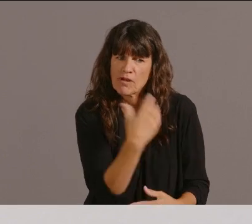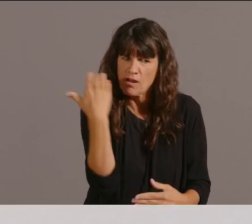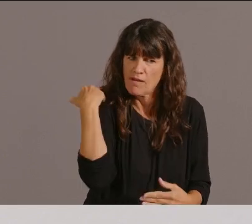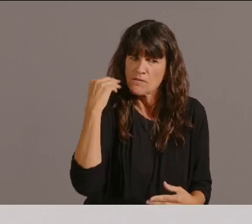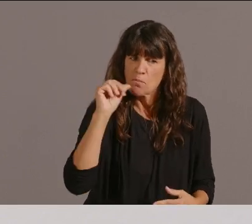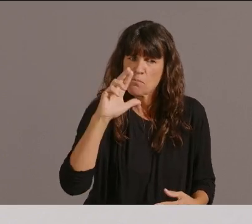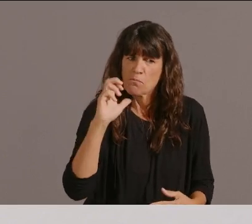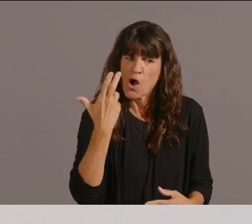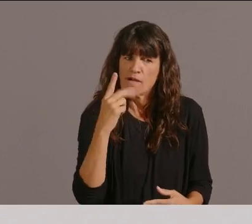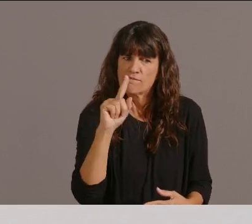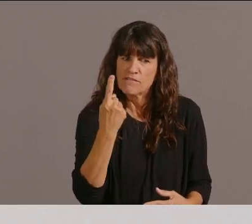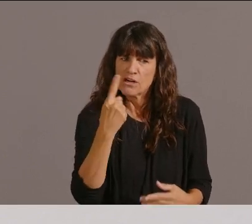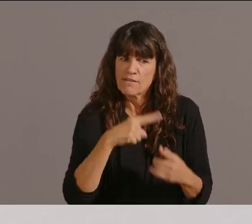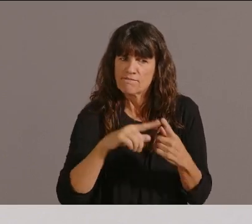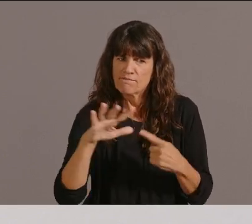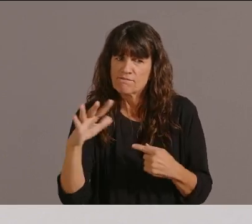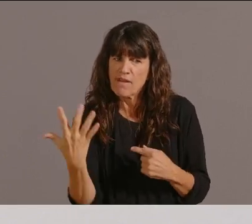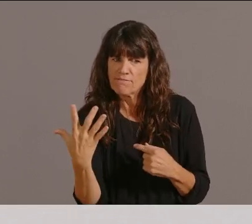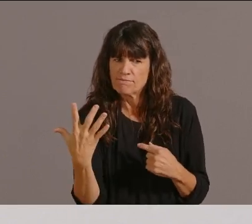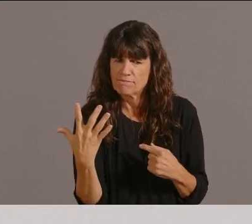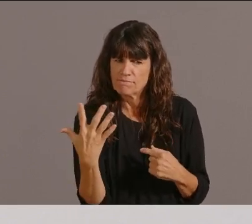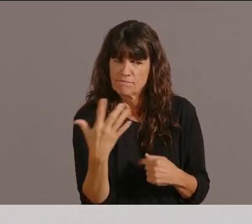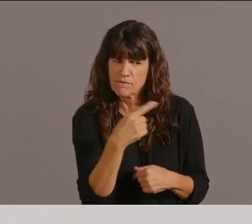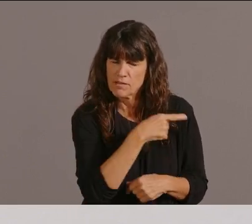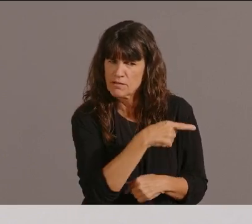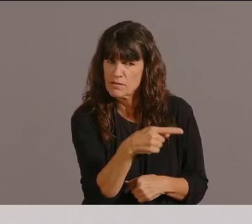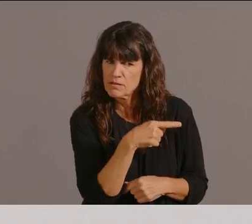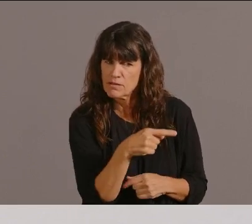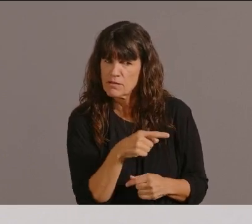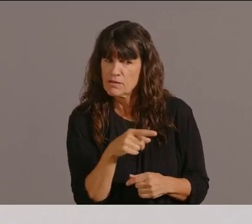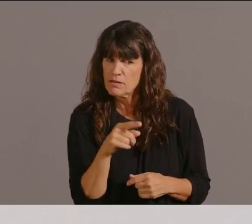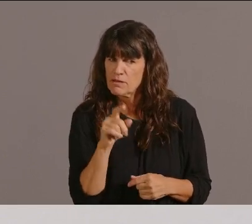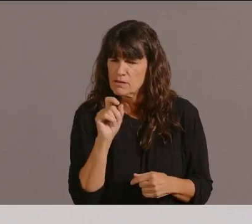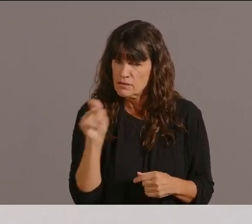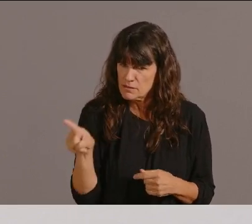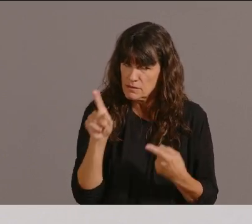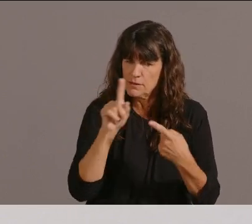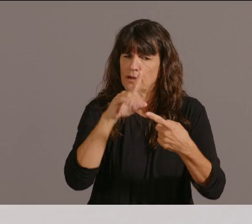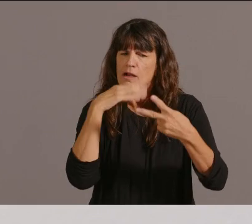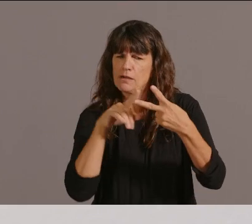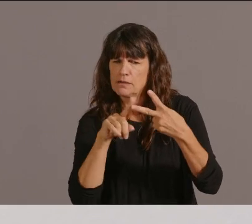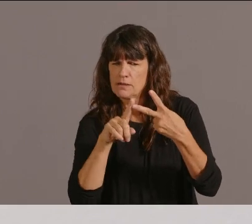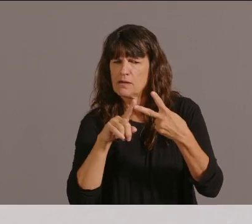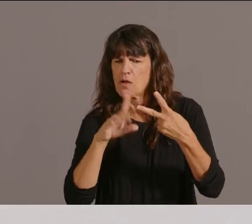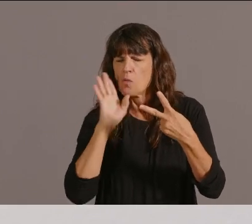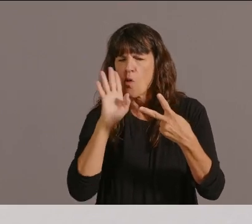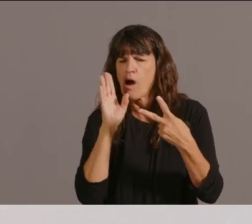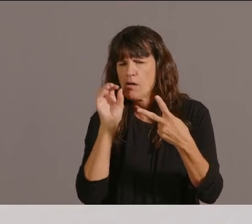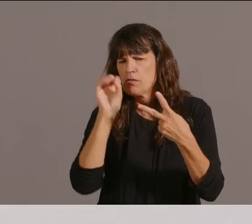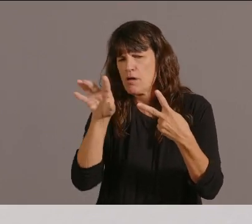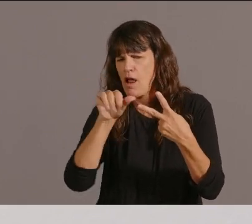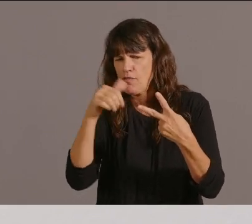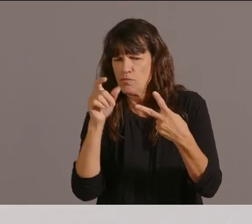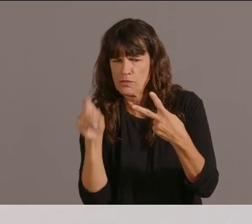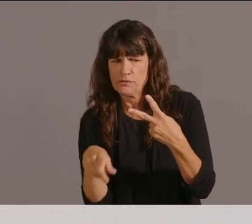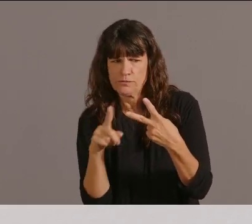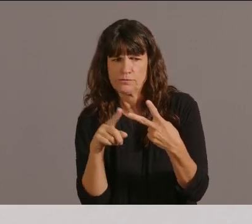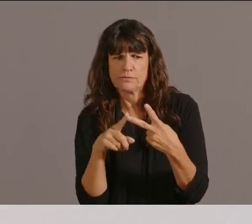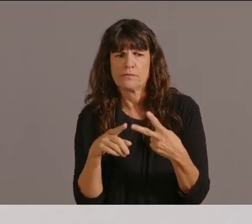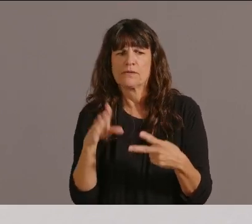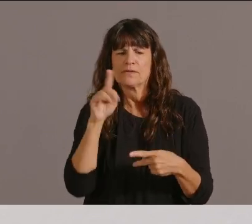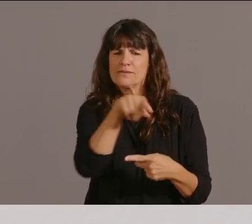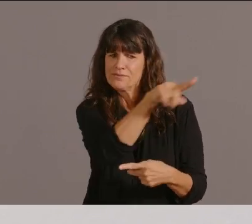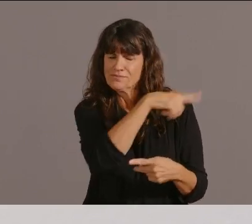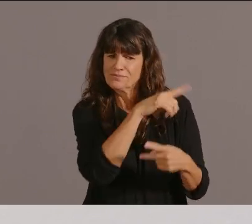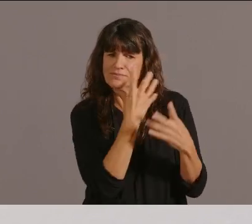5th. Then I have a follow-up, just will those inmates who are